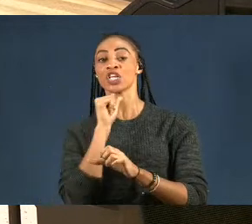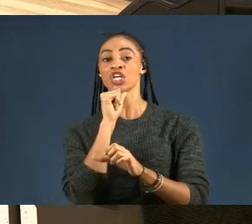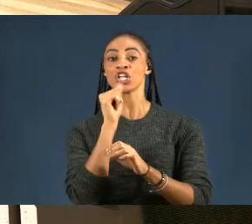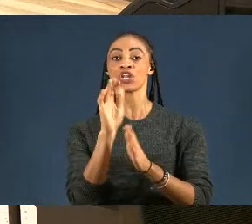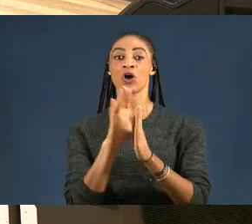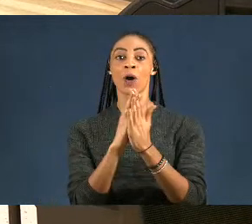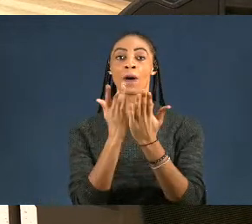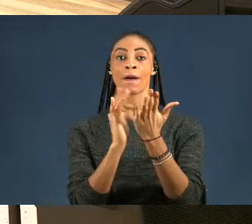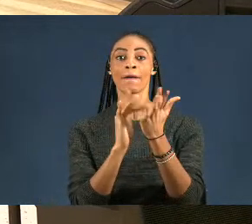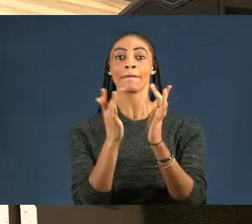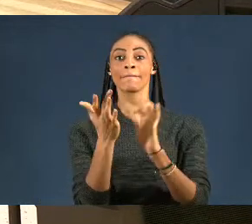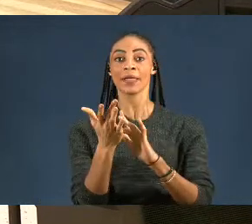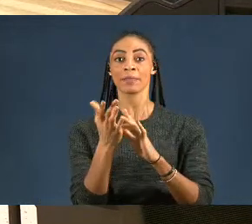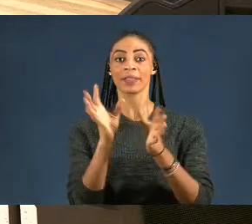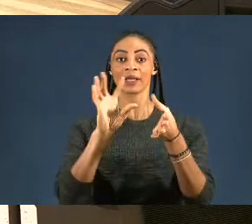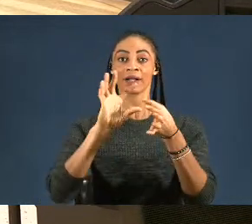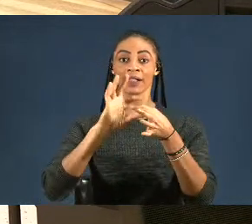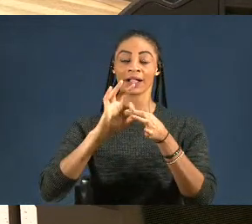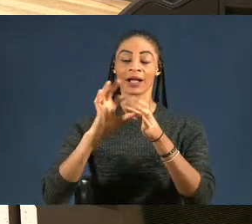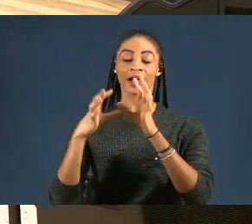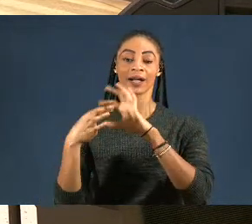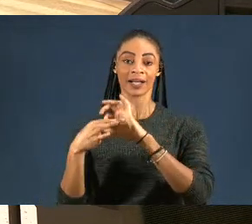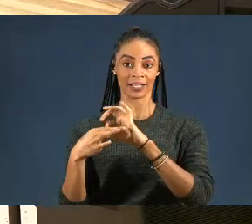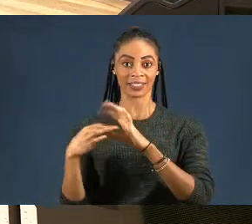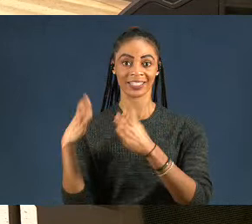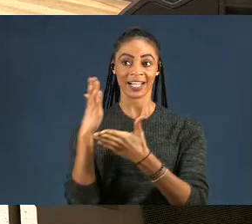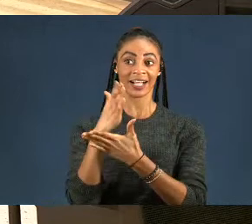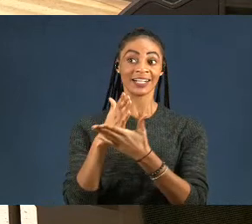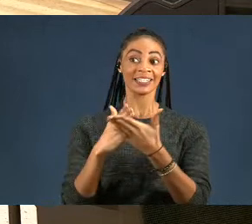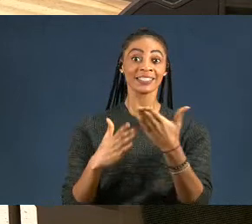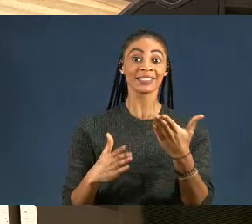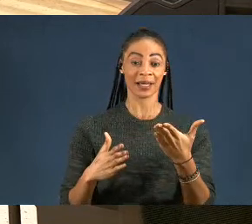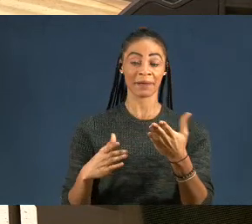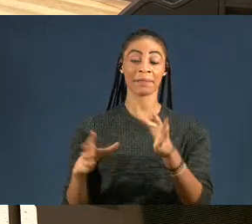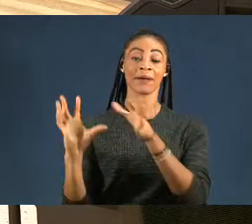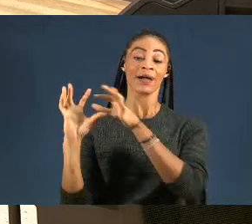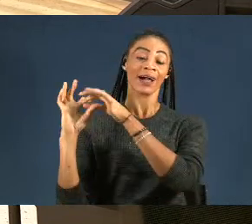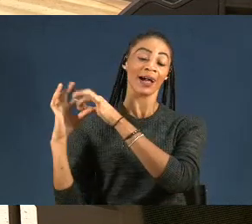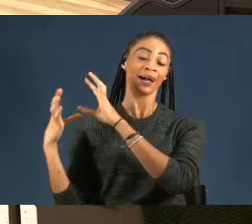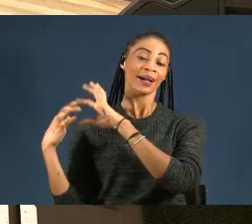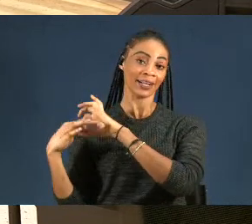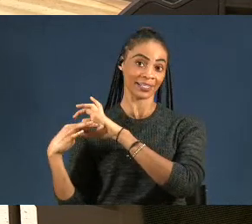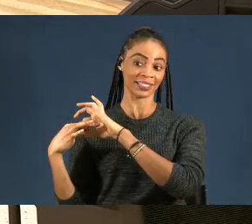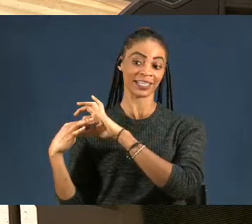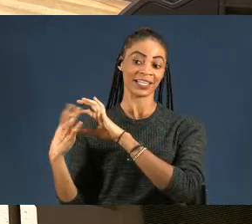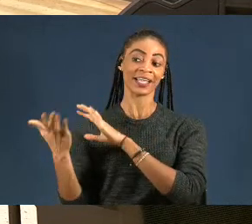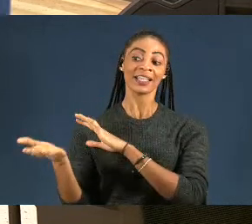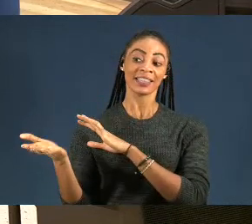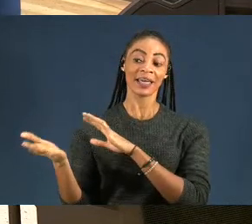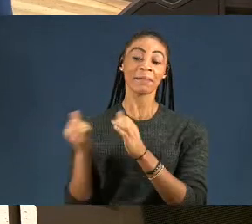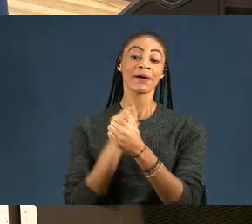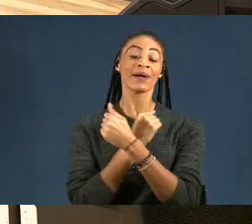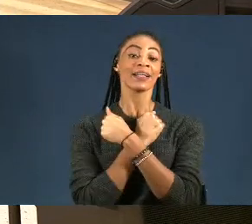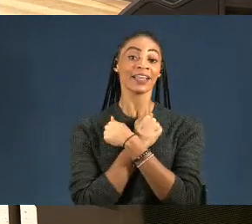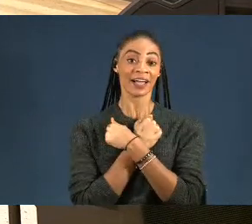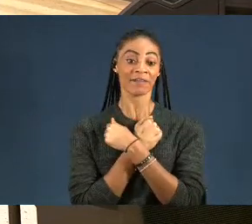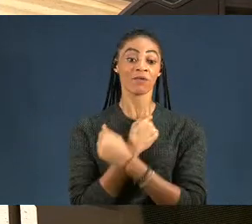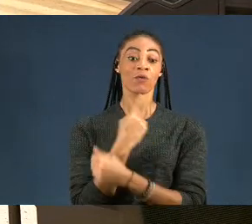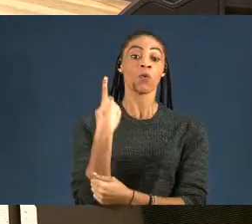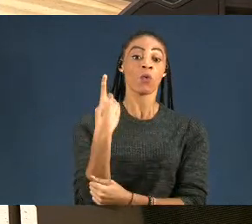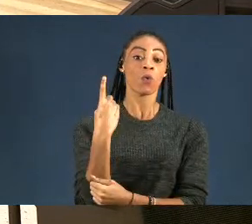some cultures in this world, they love the one they married. That is the one they, you